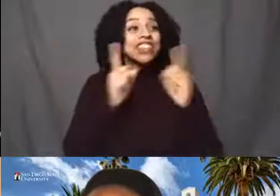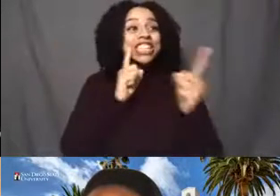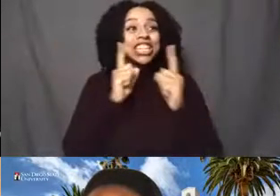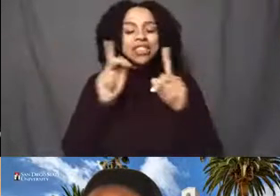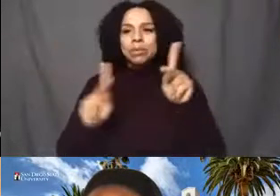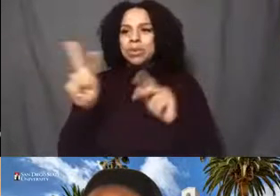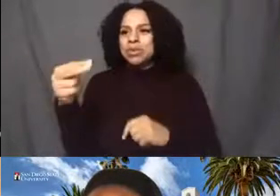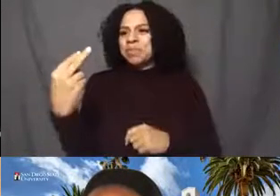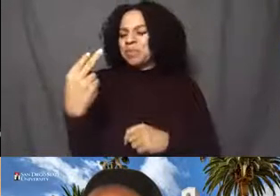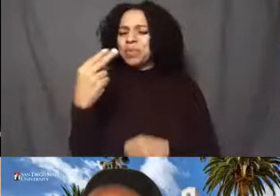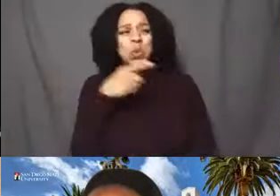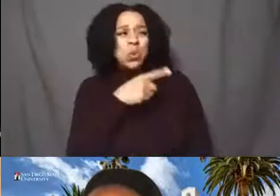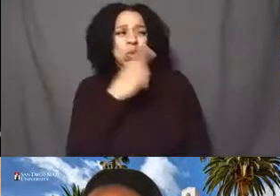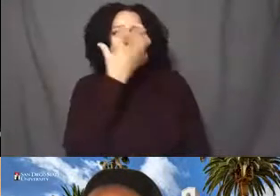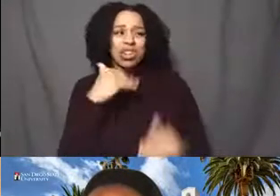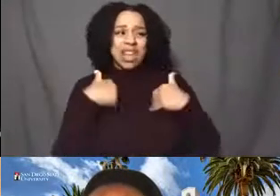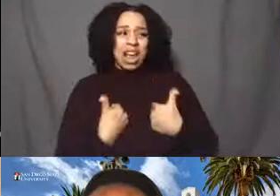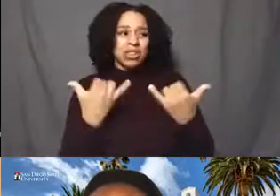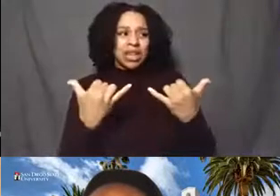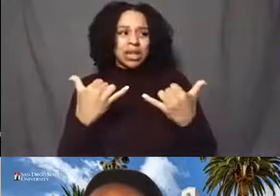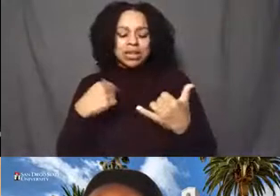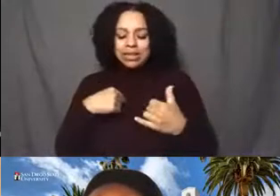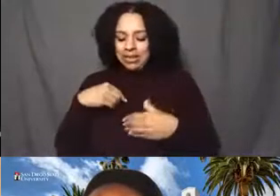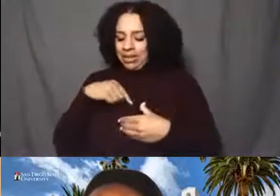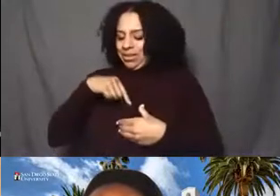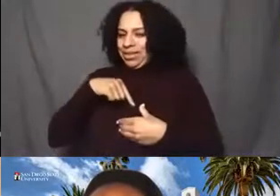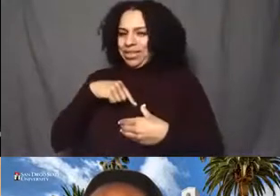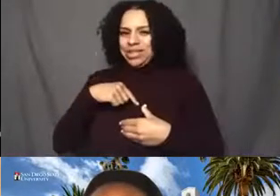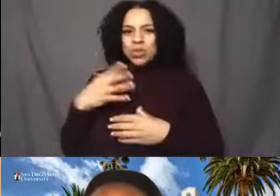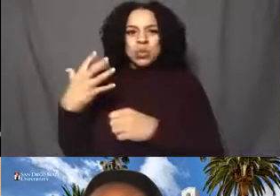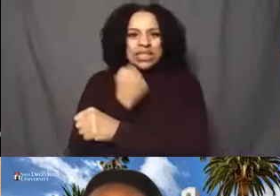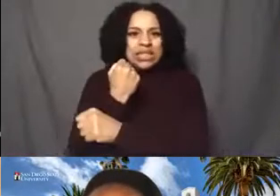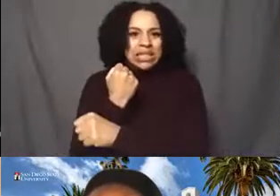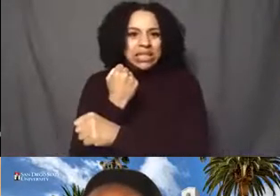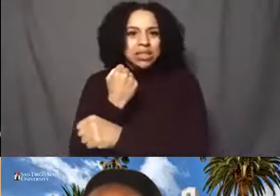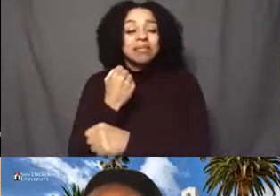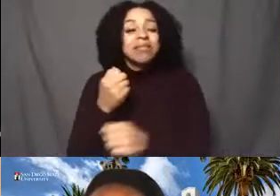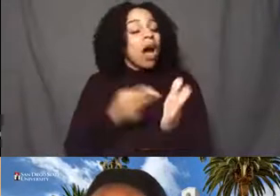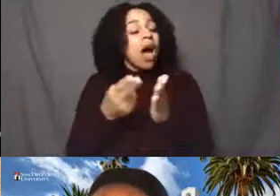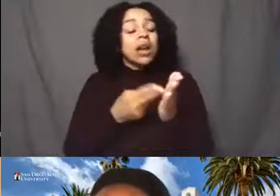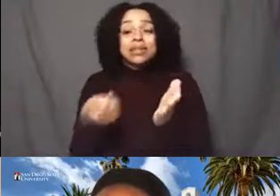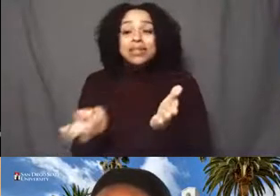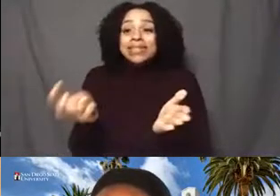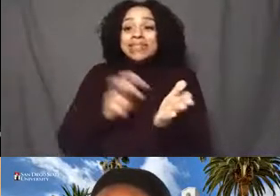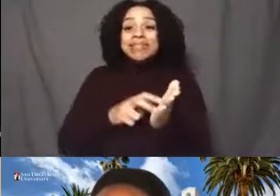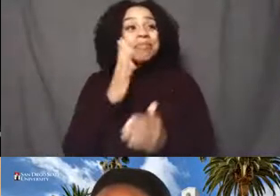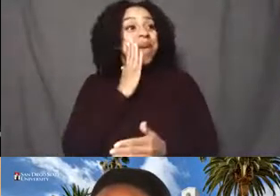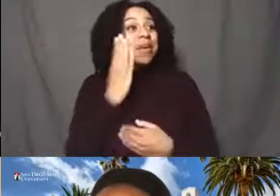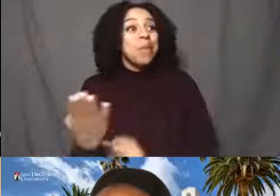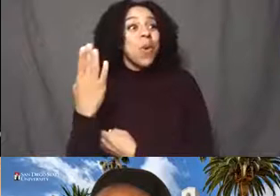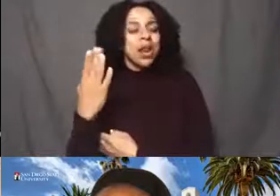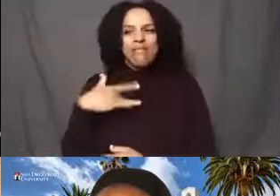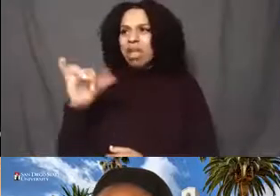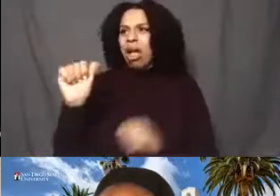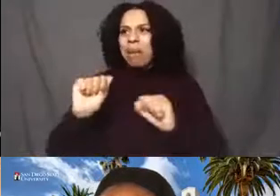tired today. To be honest, getting out of bed has become a magic trick and I'm probably the worst magician I know.